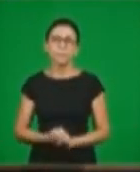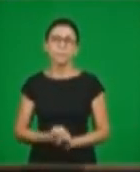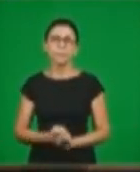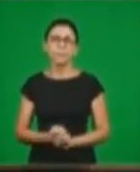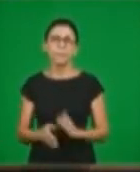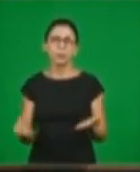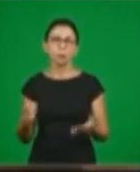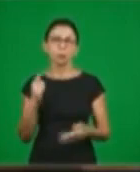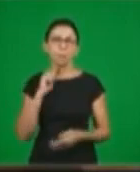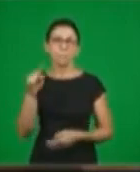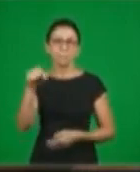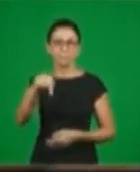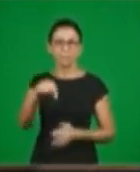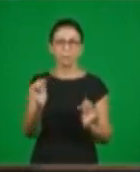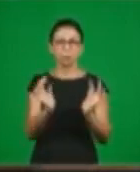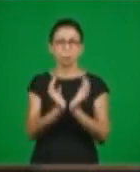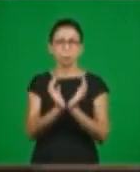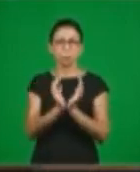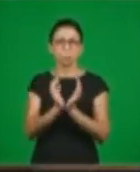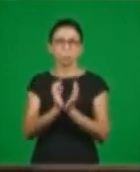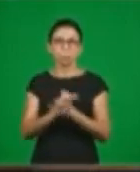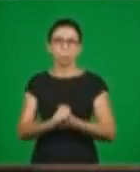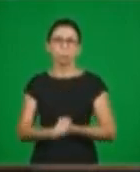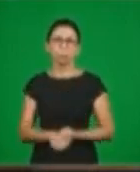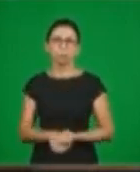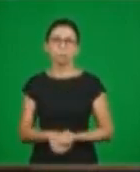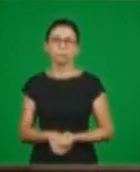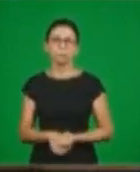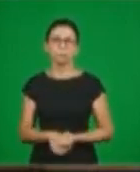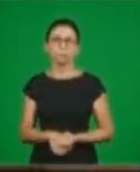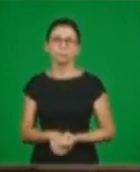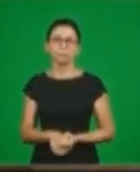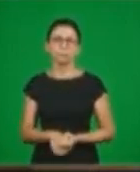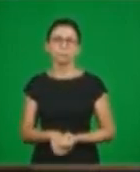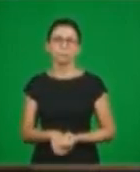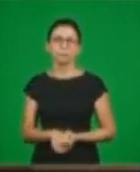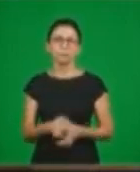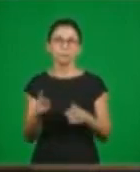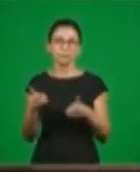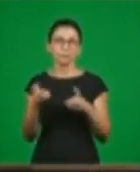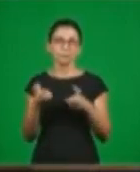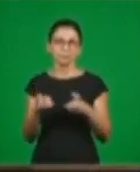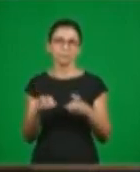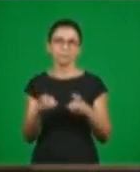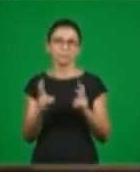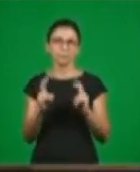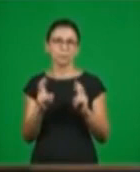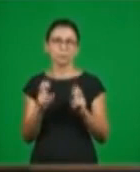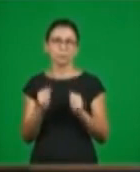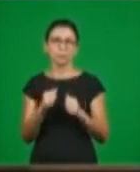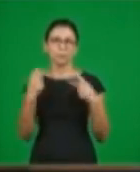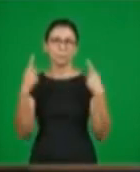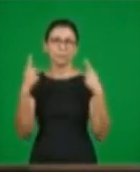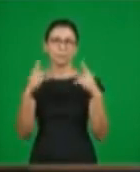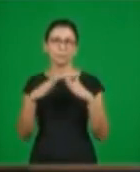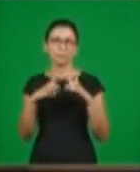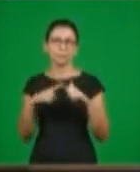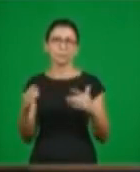The brothers in Pachinga, they're going to take this message, and each one of them are going to preach in their churches.